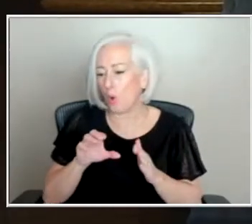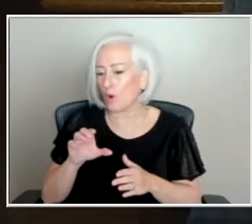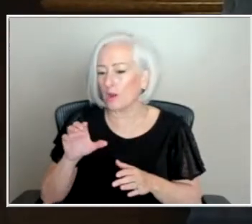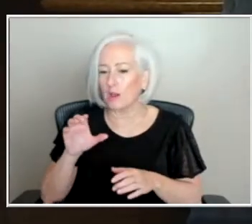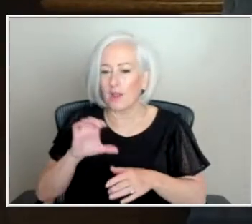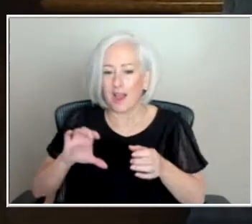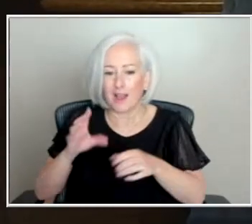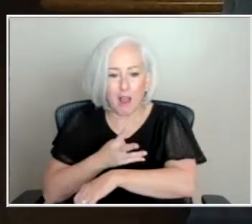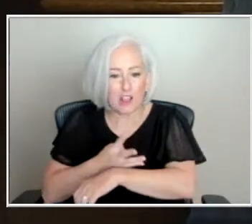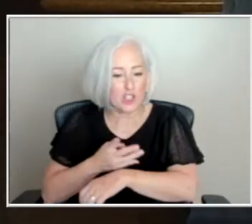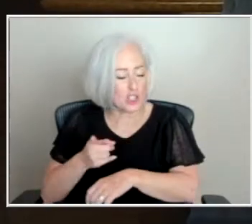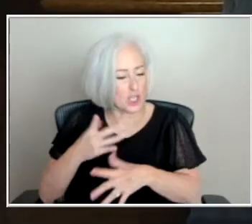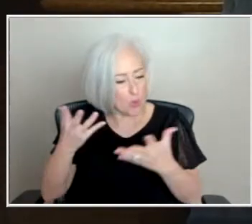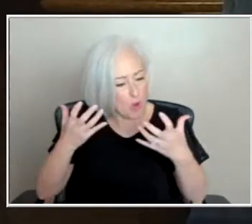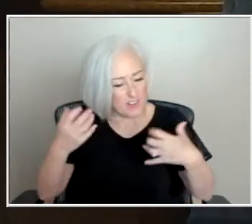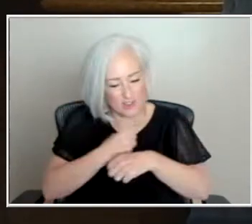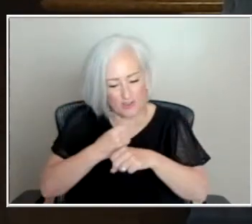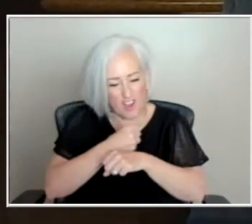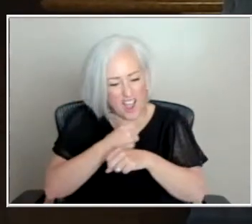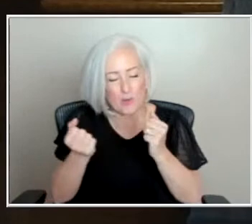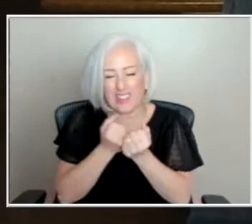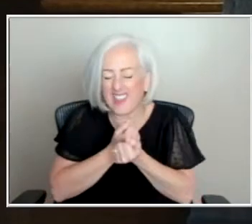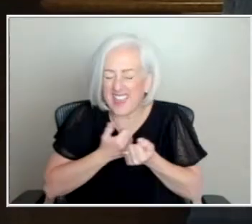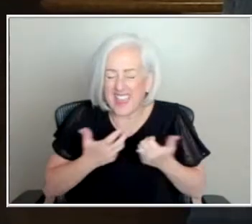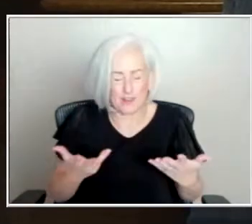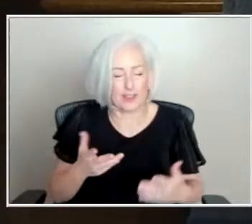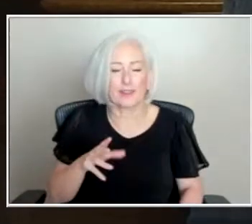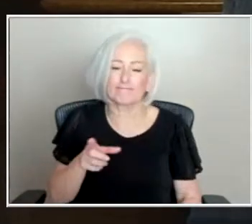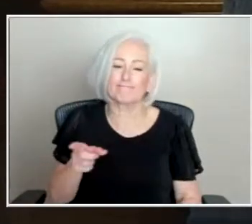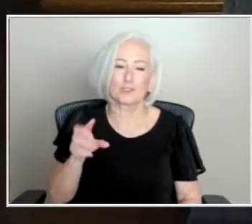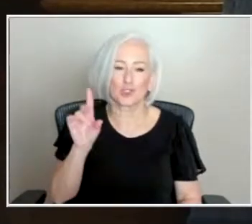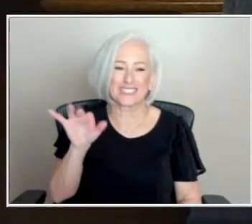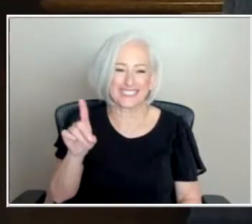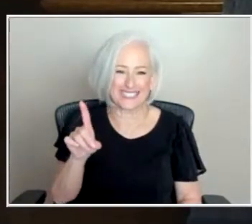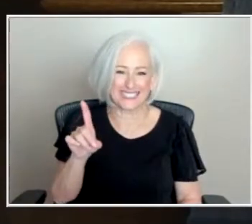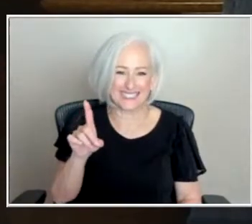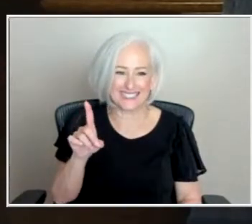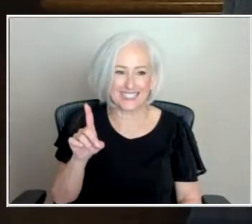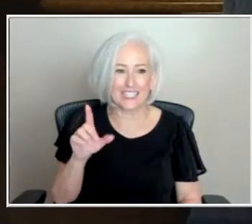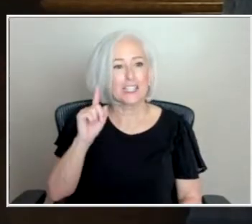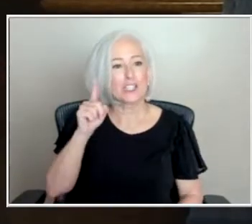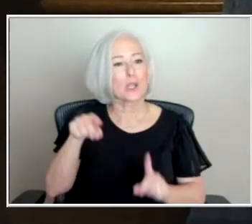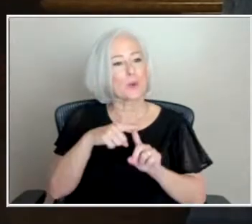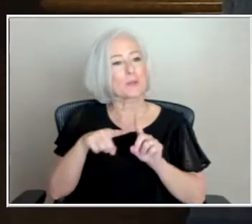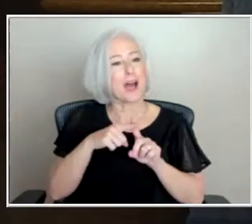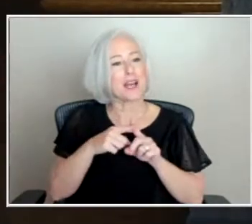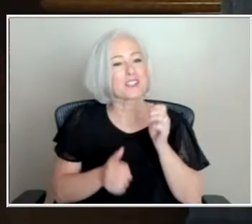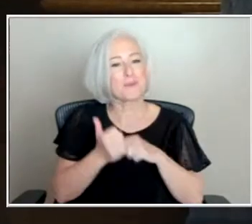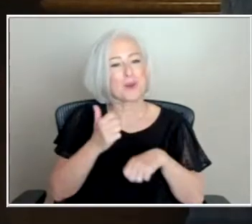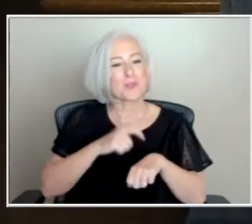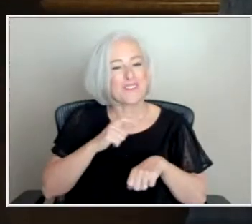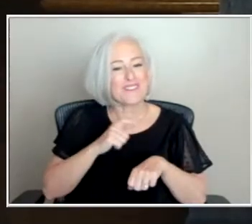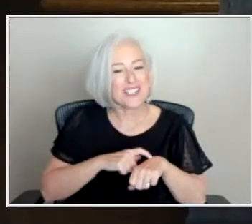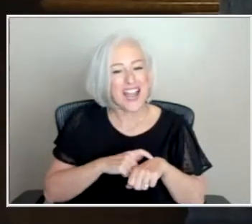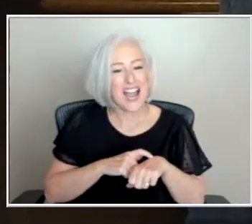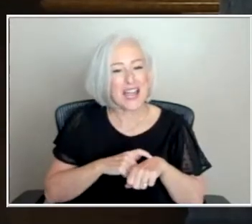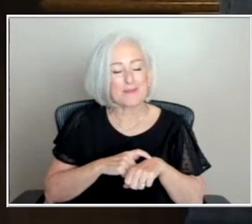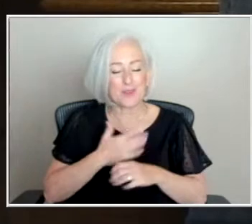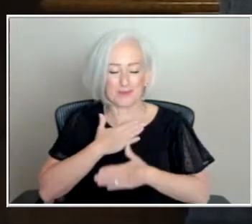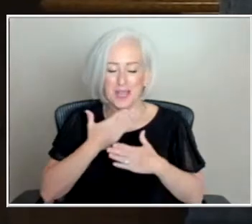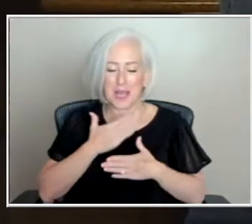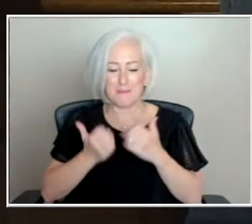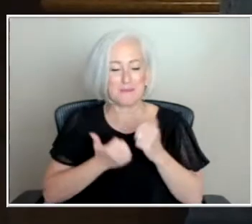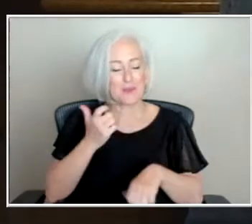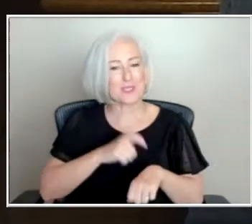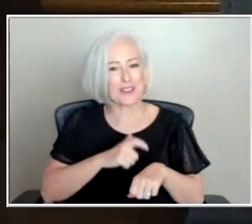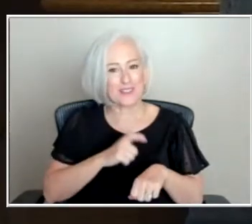ahead and fight this with everything that she had, and that's exactly what she did. So she was upbeat most of the time. She was positive. And the times that